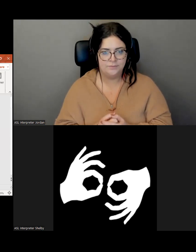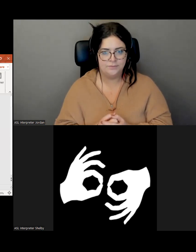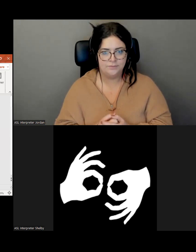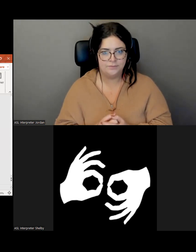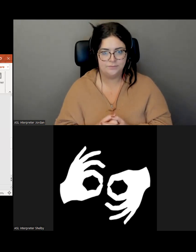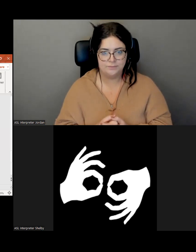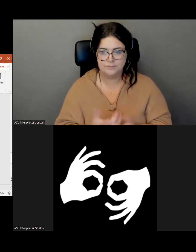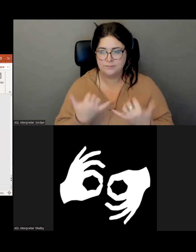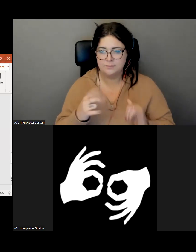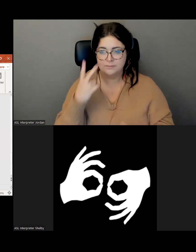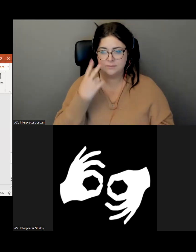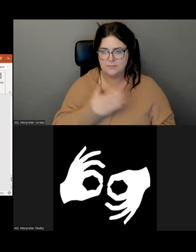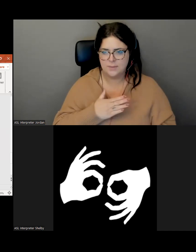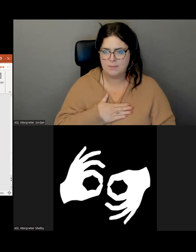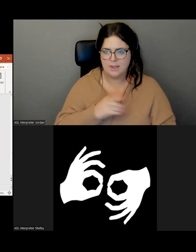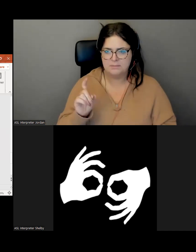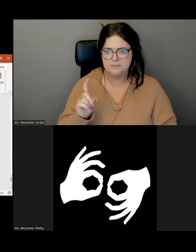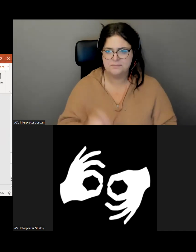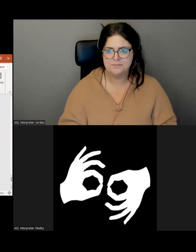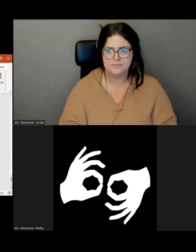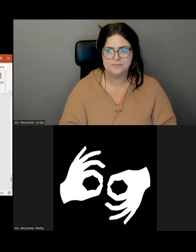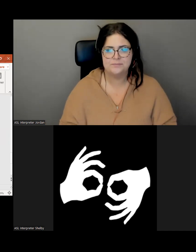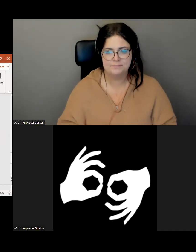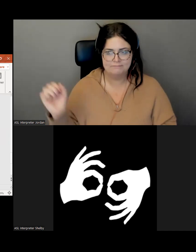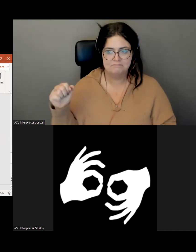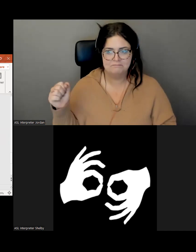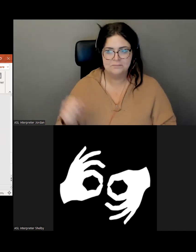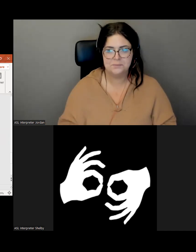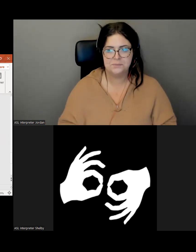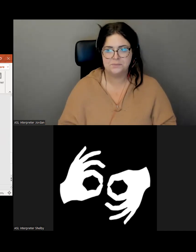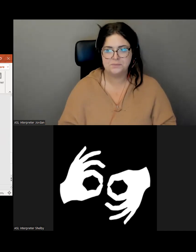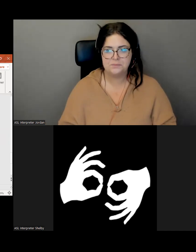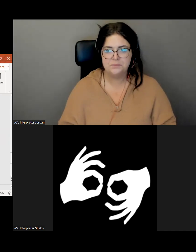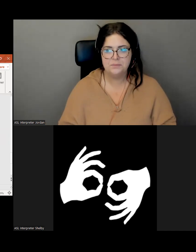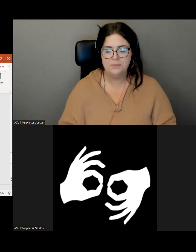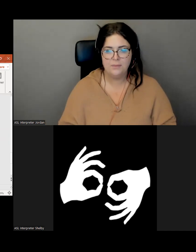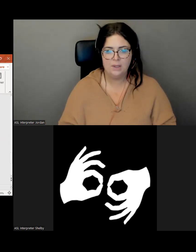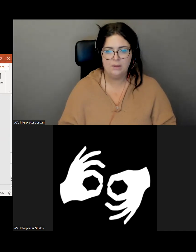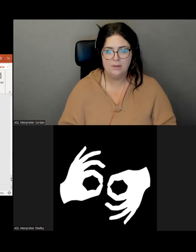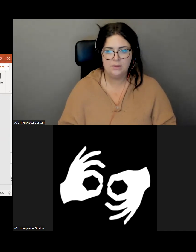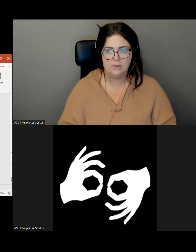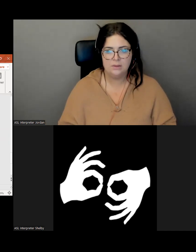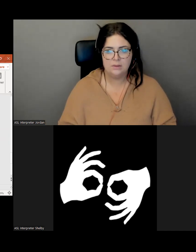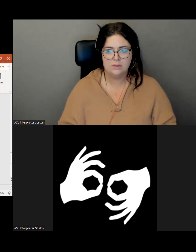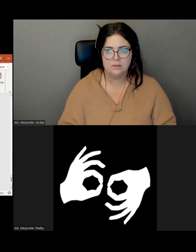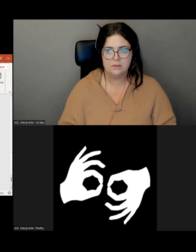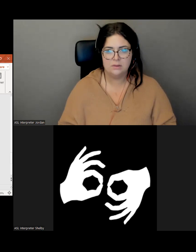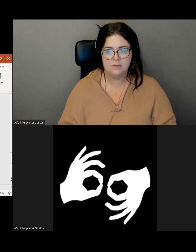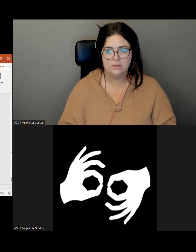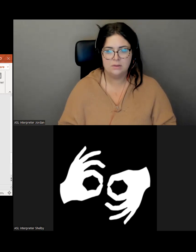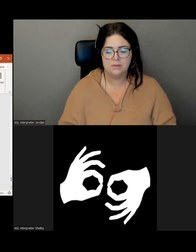Can you still see my slides by any chance? Yeah. Okay, for some reason I have actually